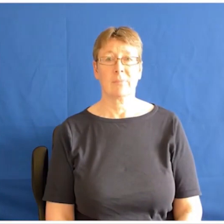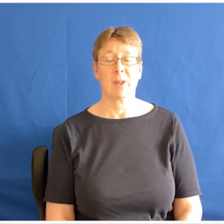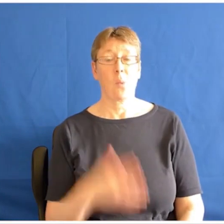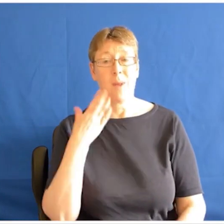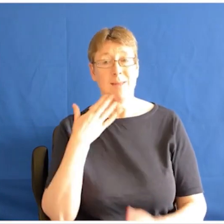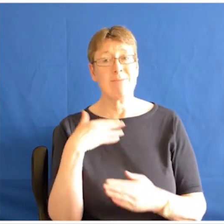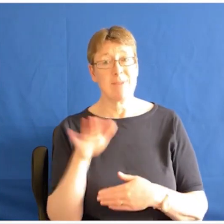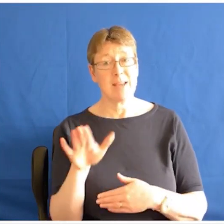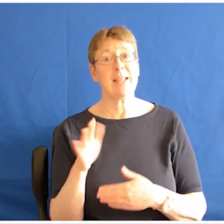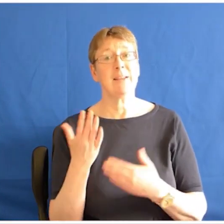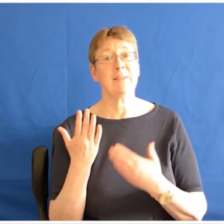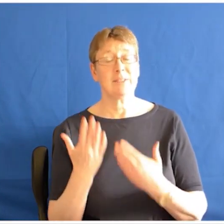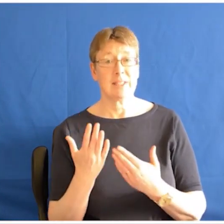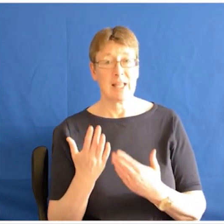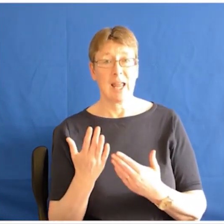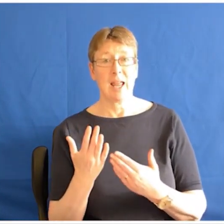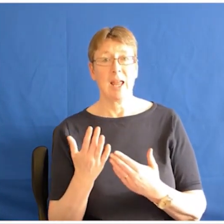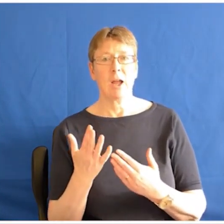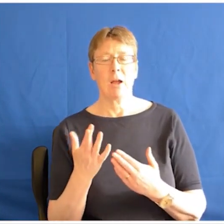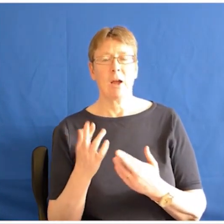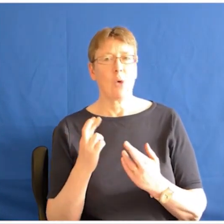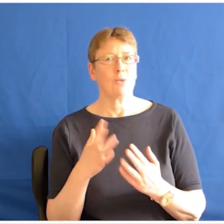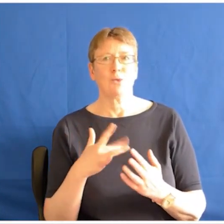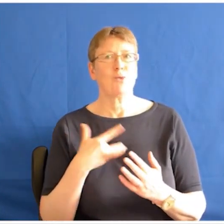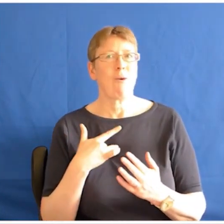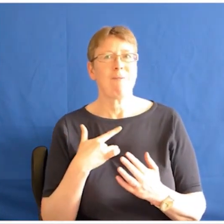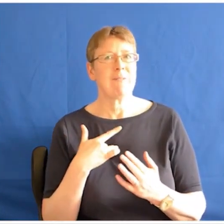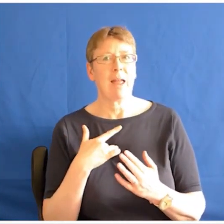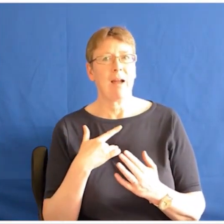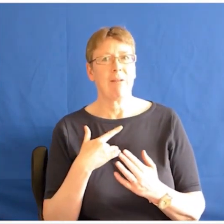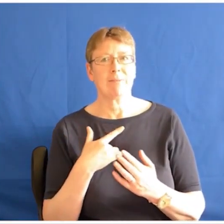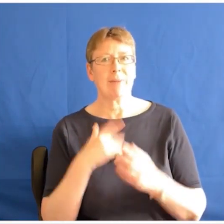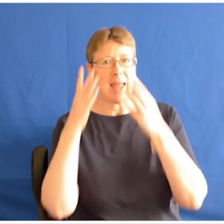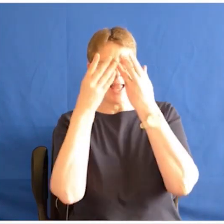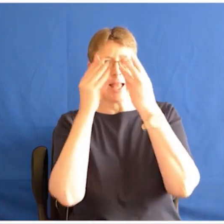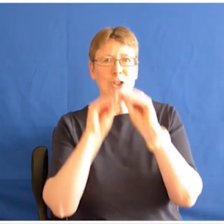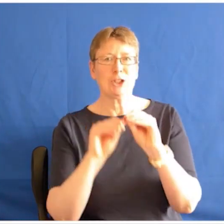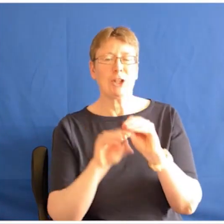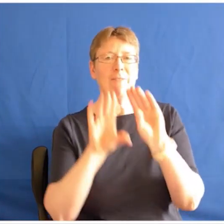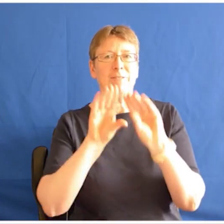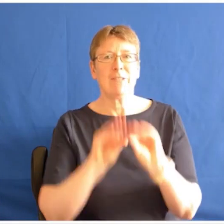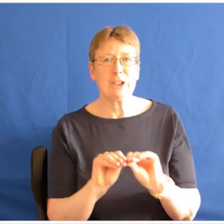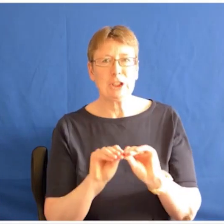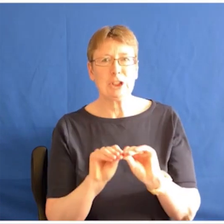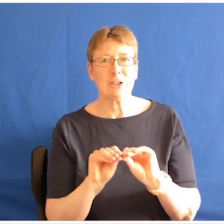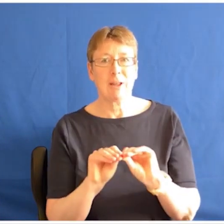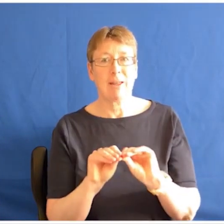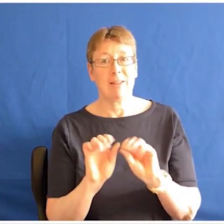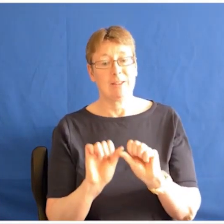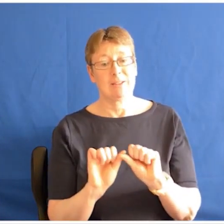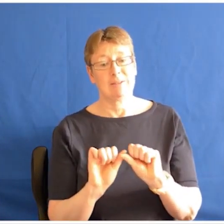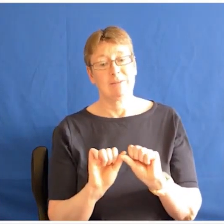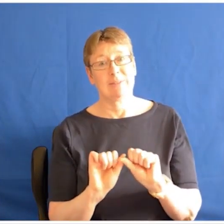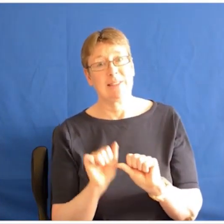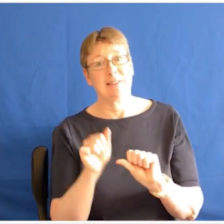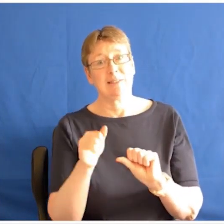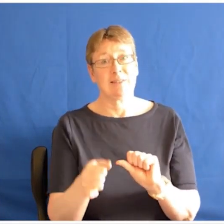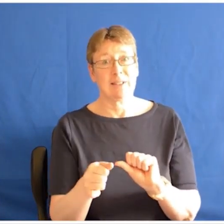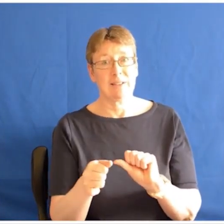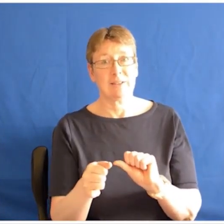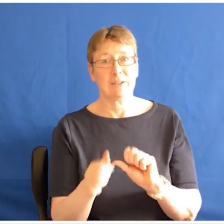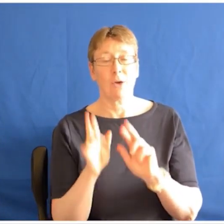As you leave today, you're at a stage of your education which I hope you don't consider an ending. This is just one step along the journey that you've embarked